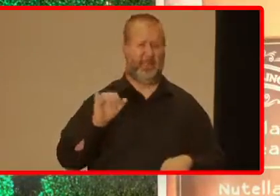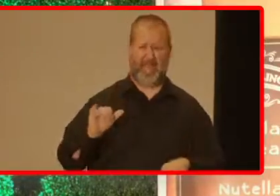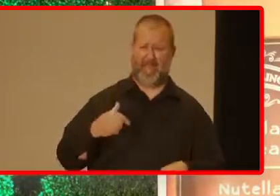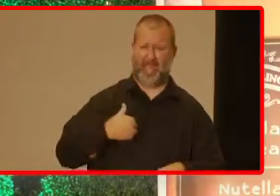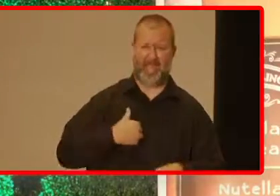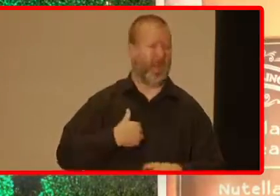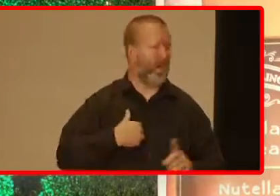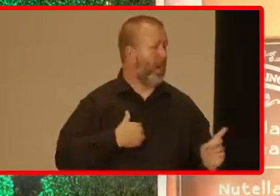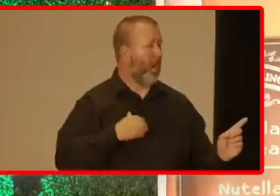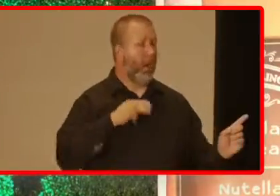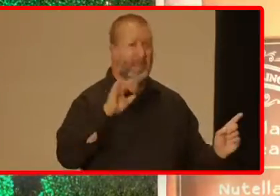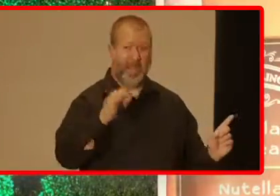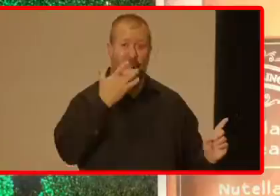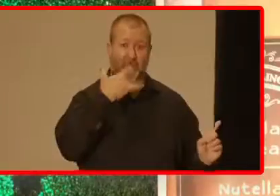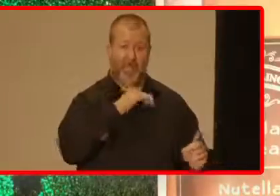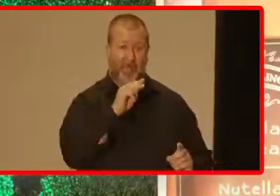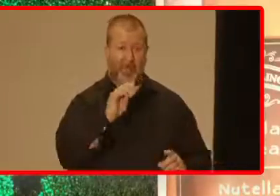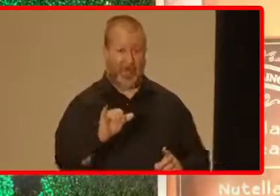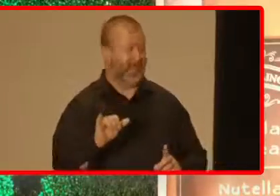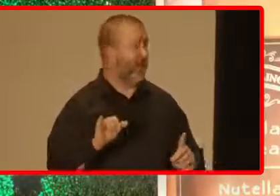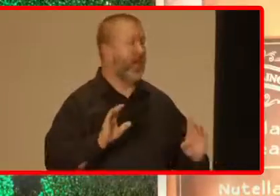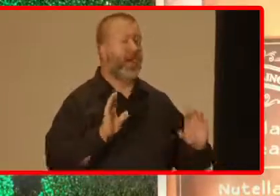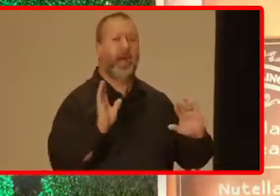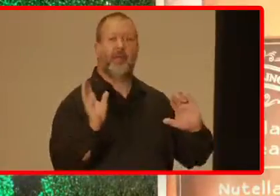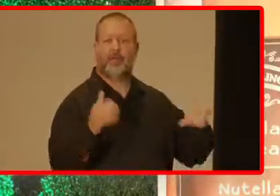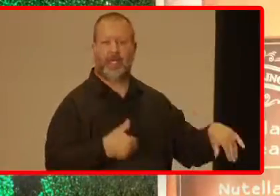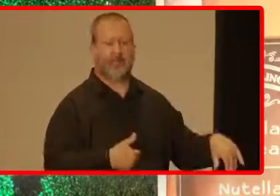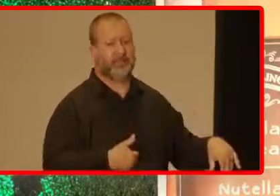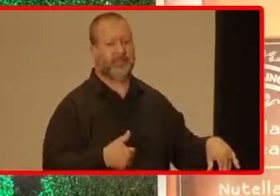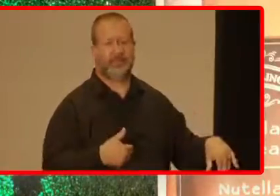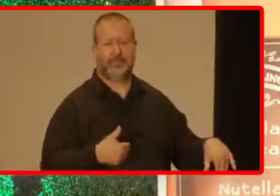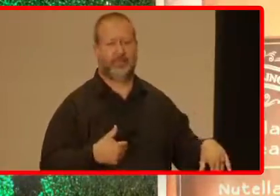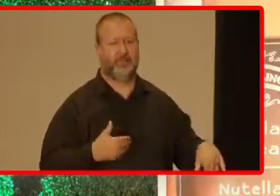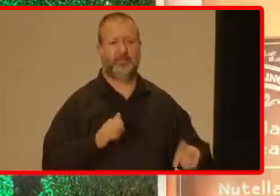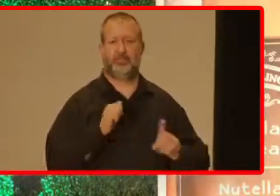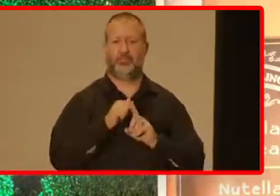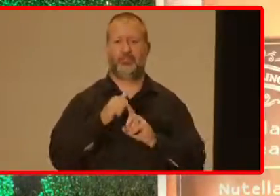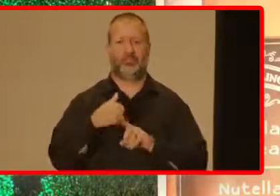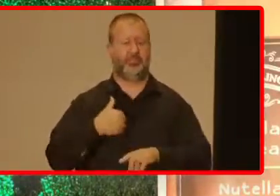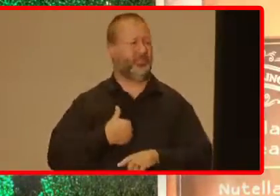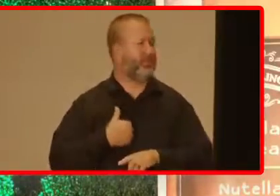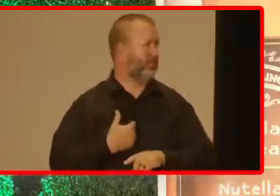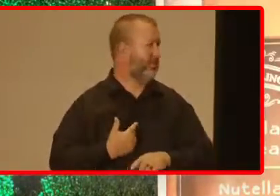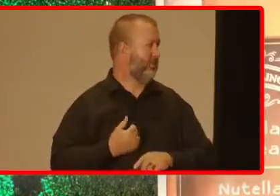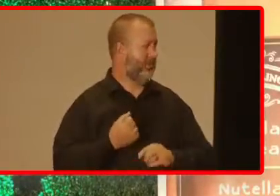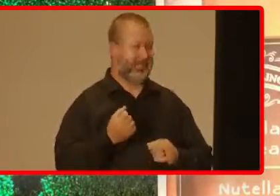Your birthday's in May? Then never mind. They were texting me saying,